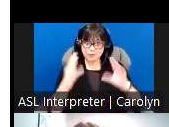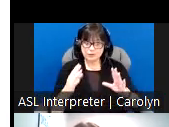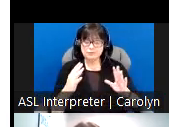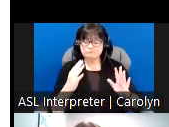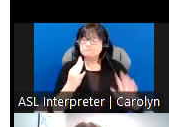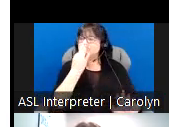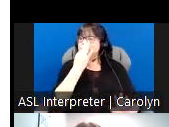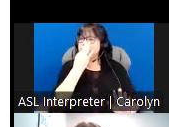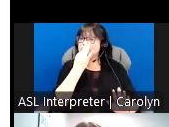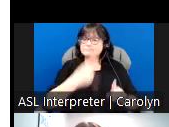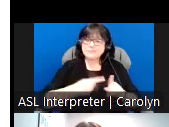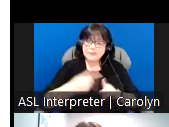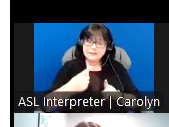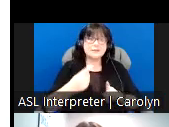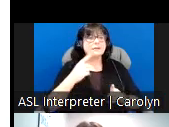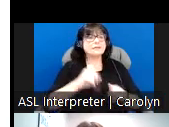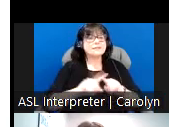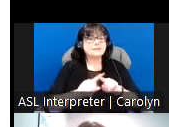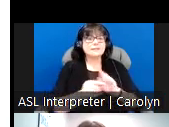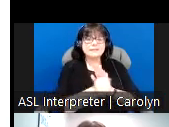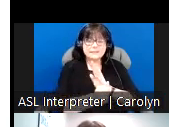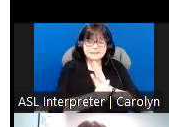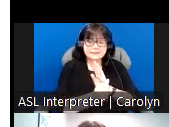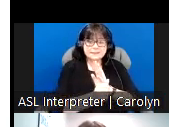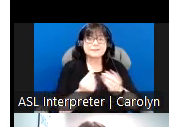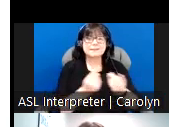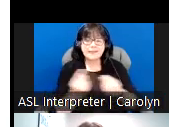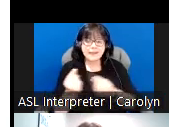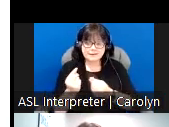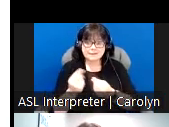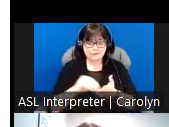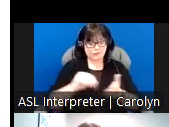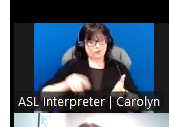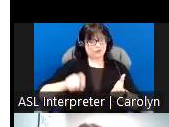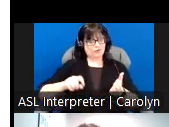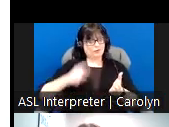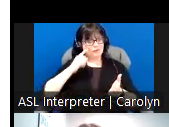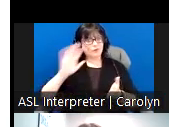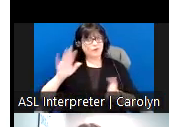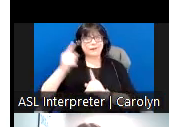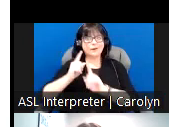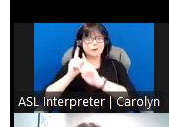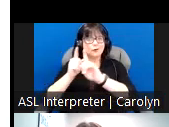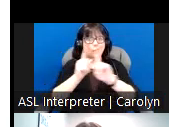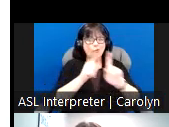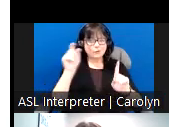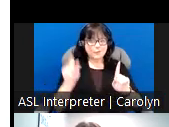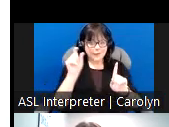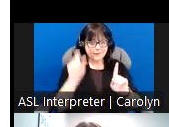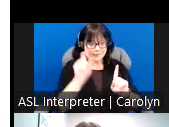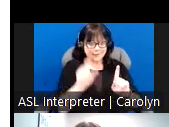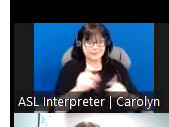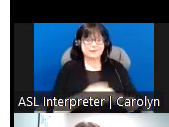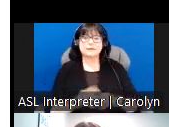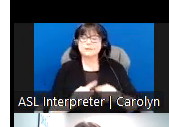skills and tasks required for learner success in their selected goal path. But the question that we often address, and certainly myself